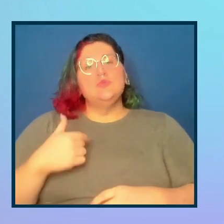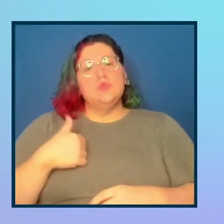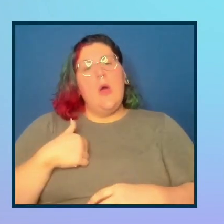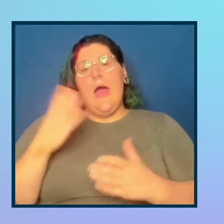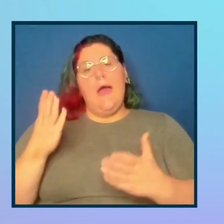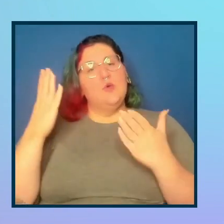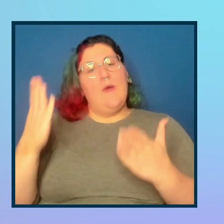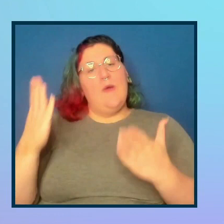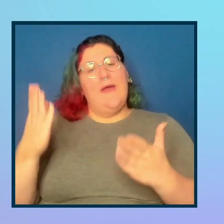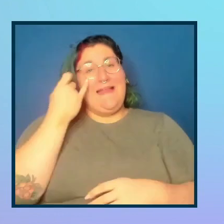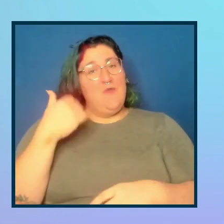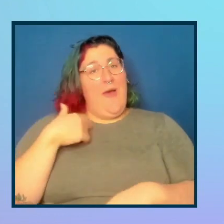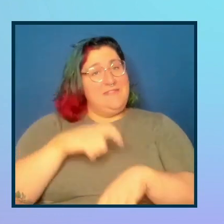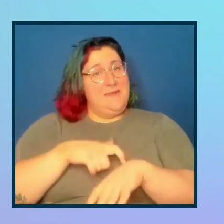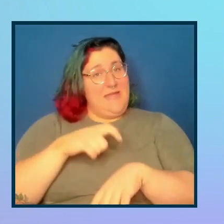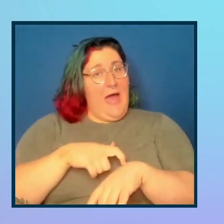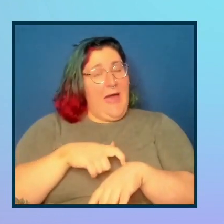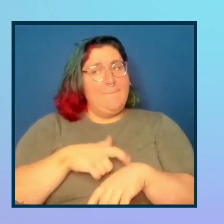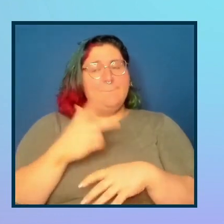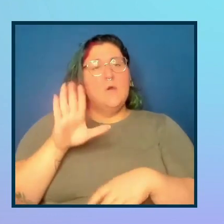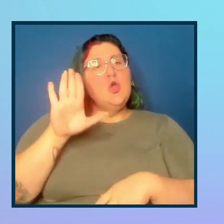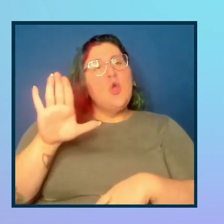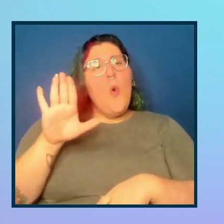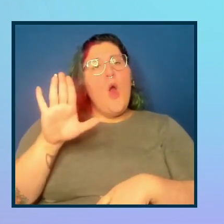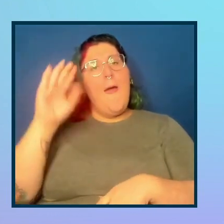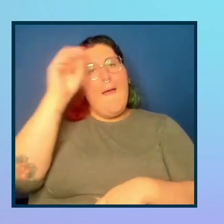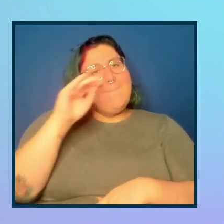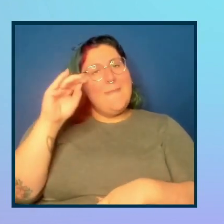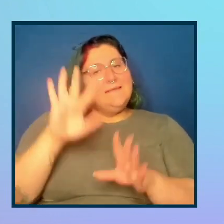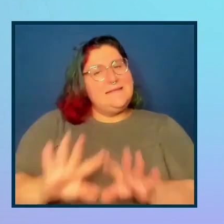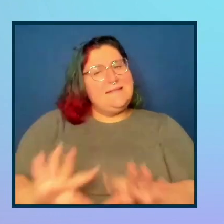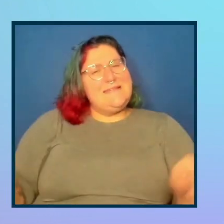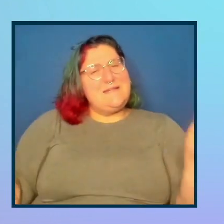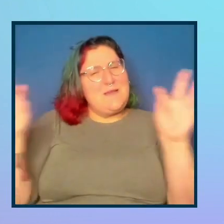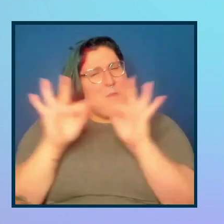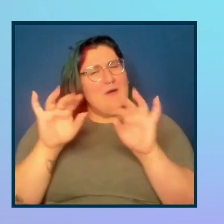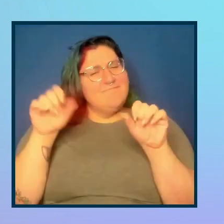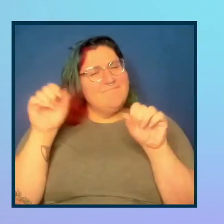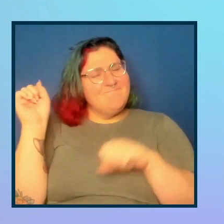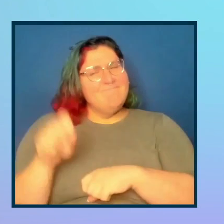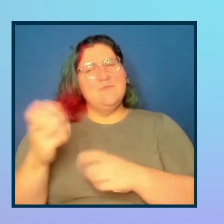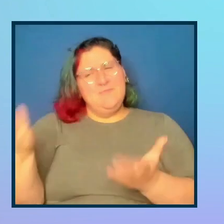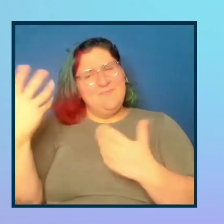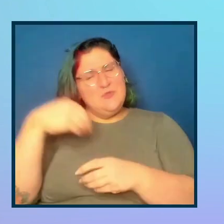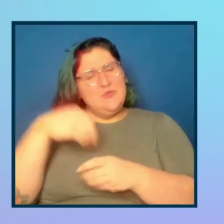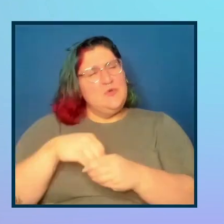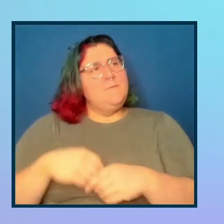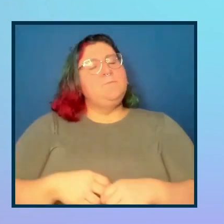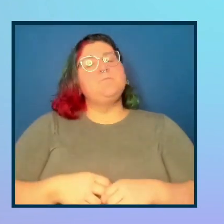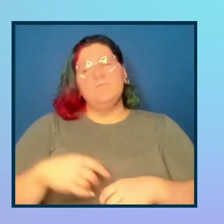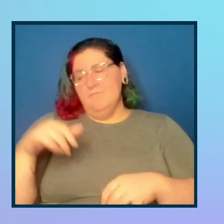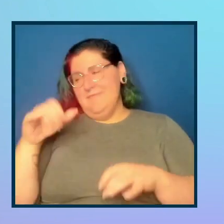time to spend and effort, your insight matters. So please do join in on that. Yeah, absolutely. I do think one of the